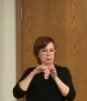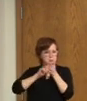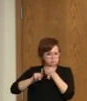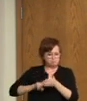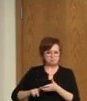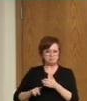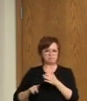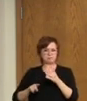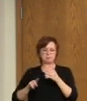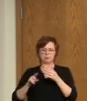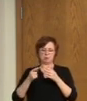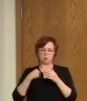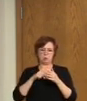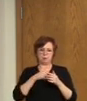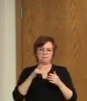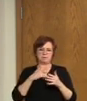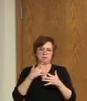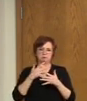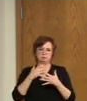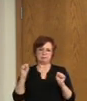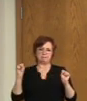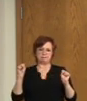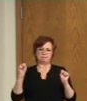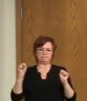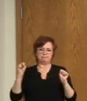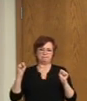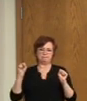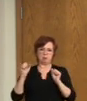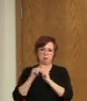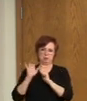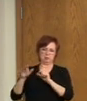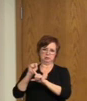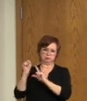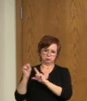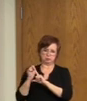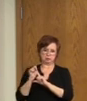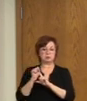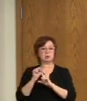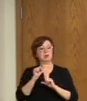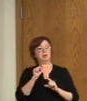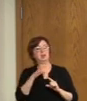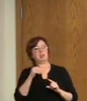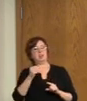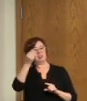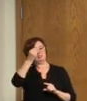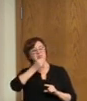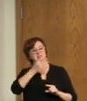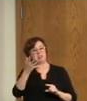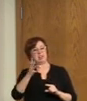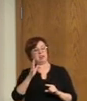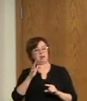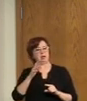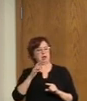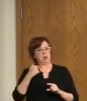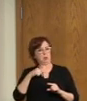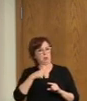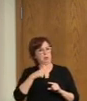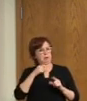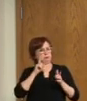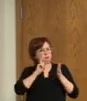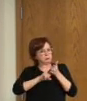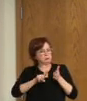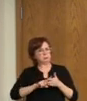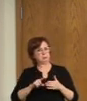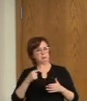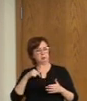are well positioned to monitor that. But also I would like to add that early indications suggest that although there is a concern